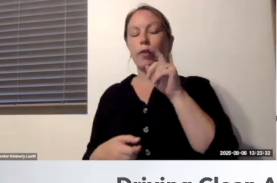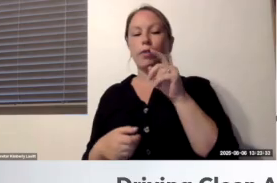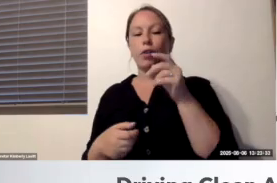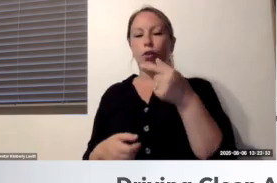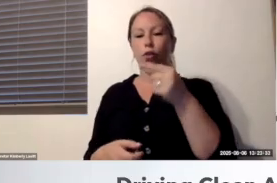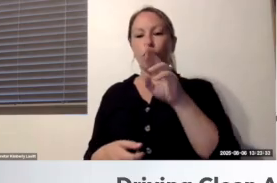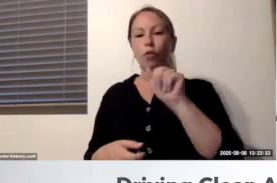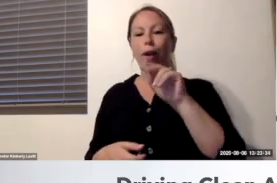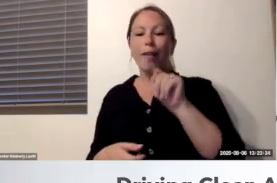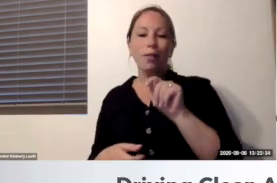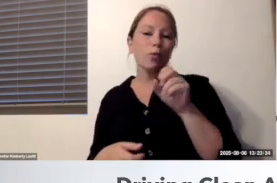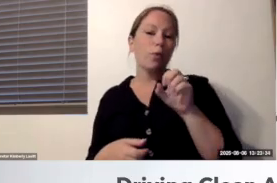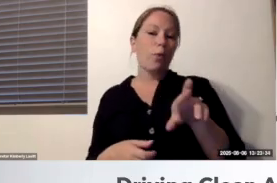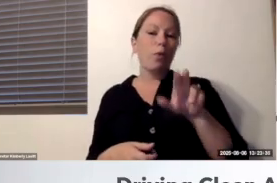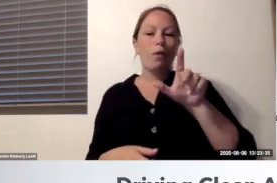low-interest loan.